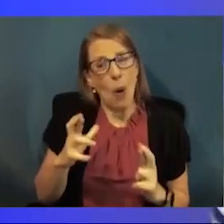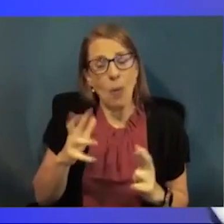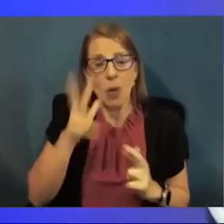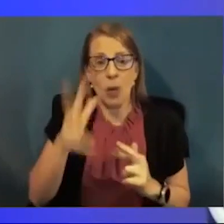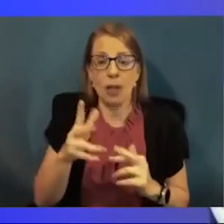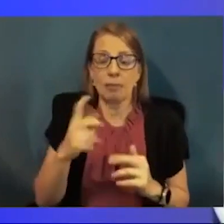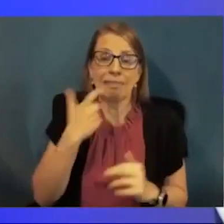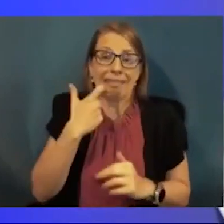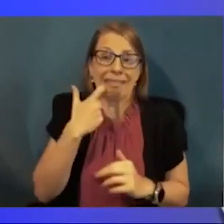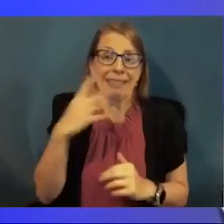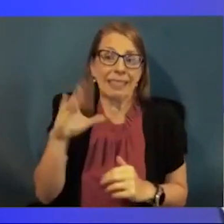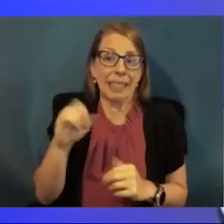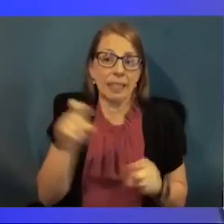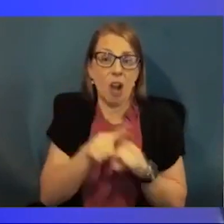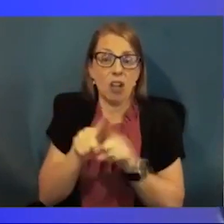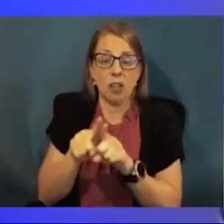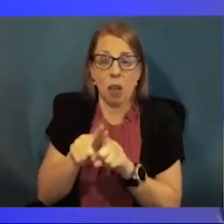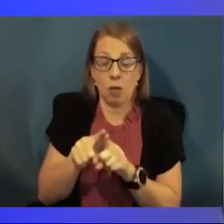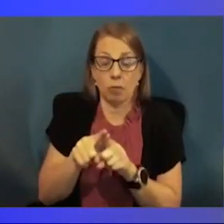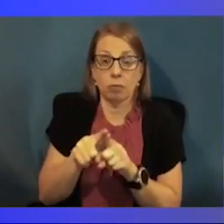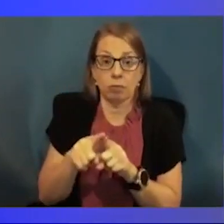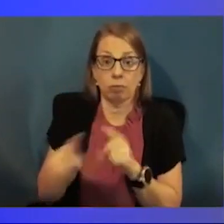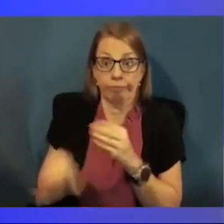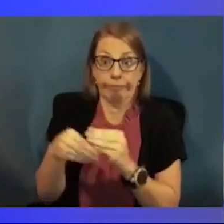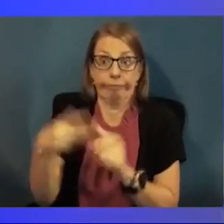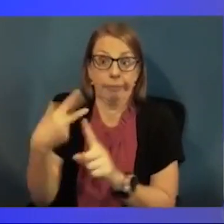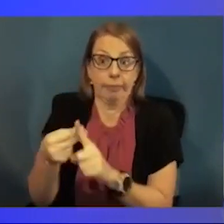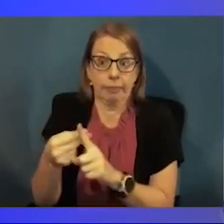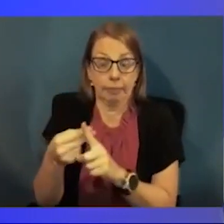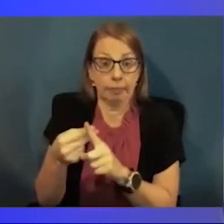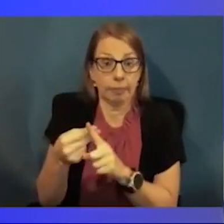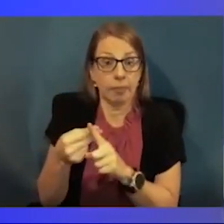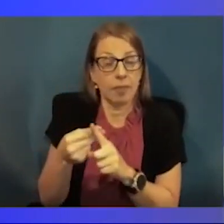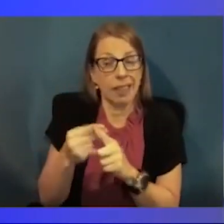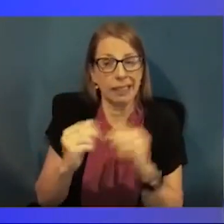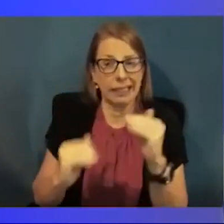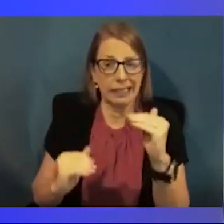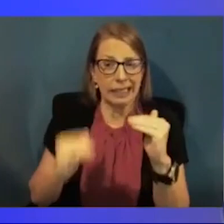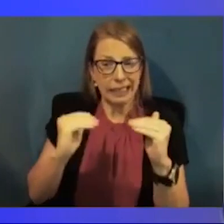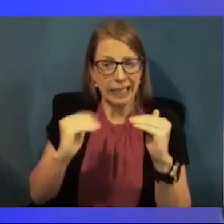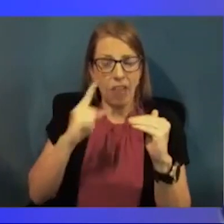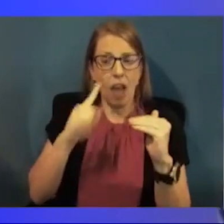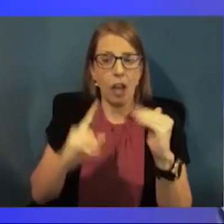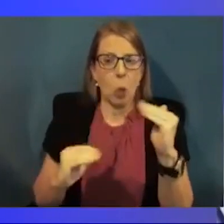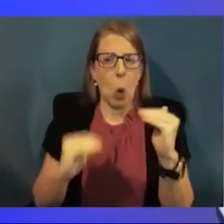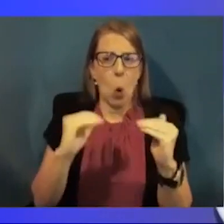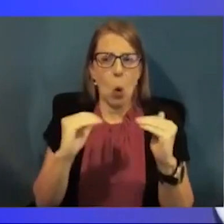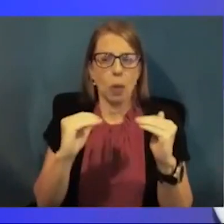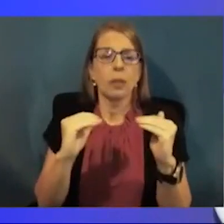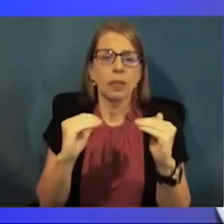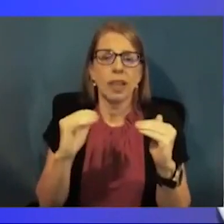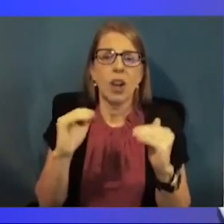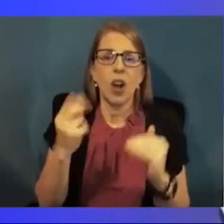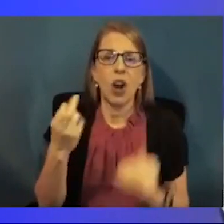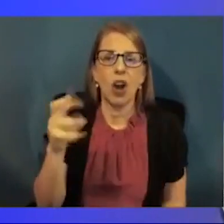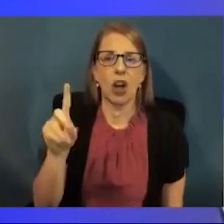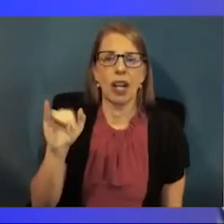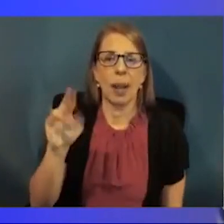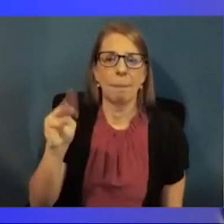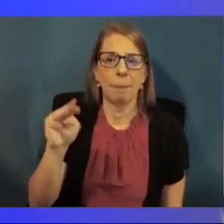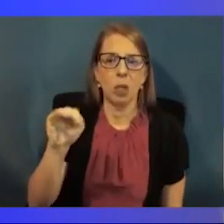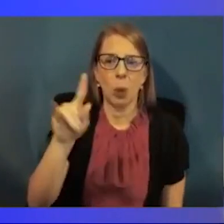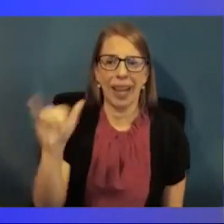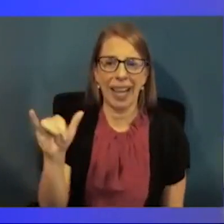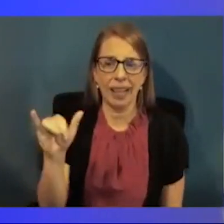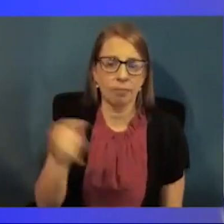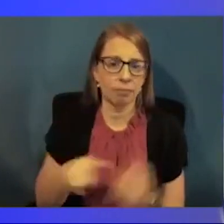plus also vaccination, we may have reached that threshold or close to that threshold of herd immunity, but obviously we aren't seeing that here. Mm-mm. So